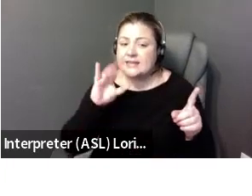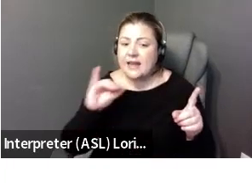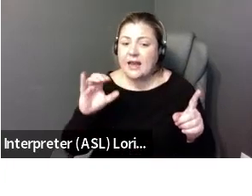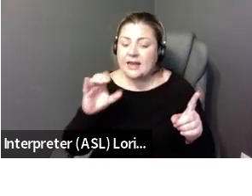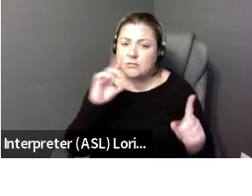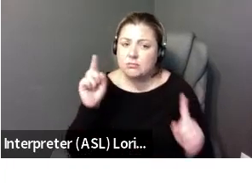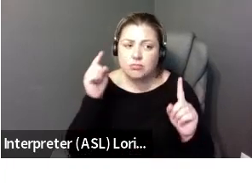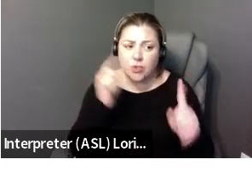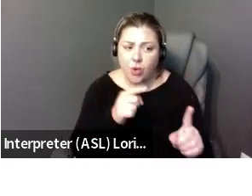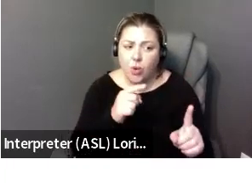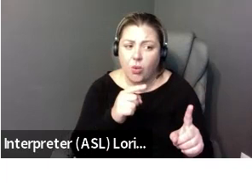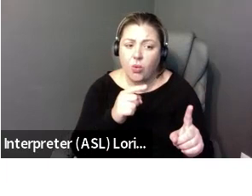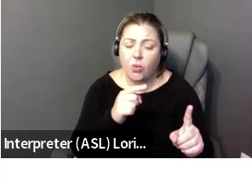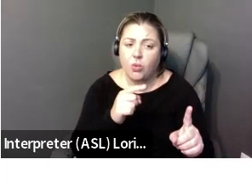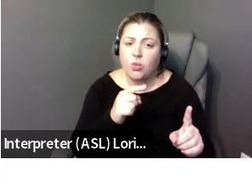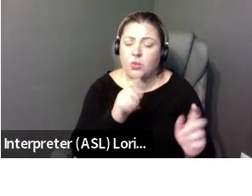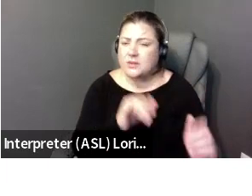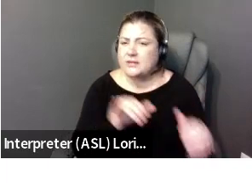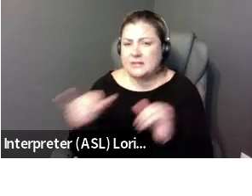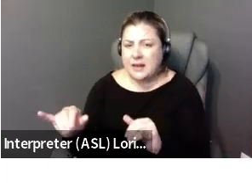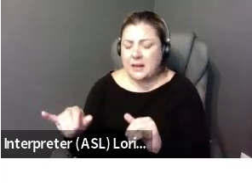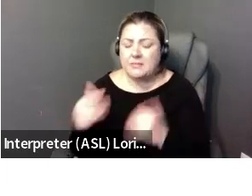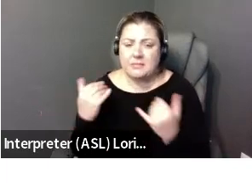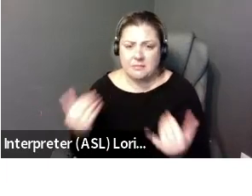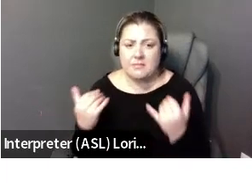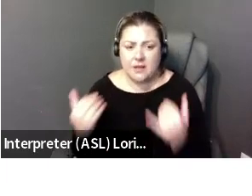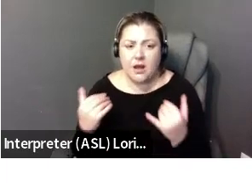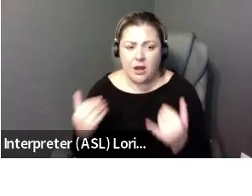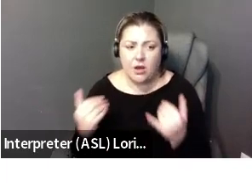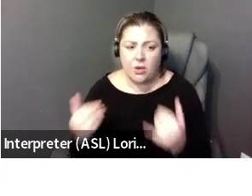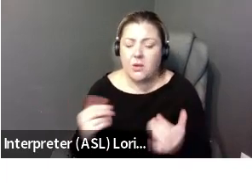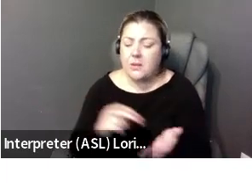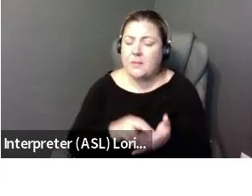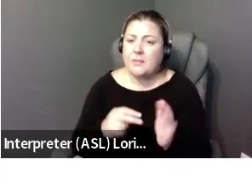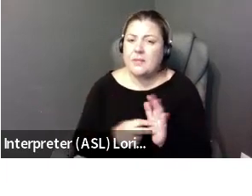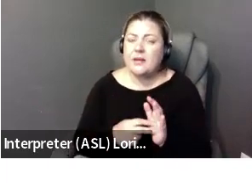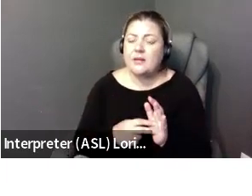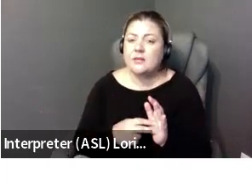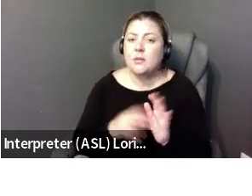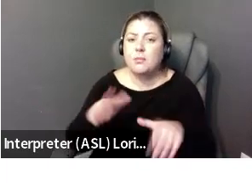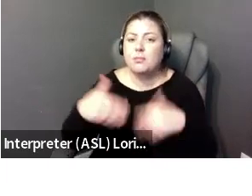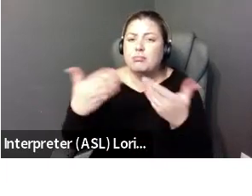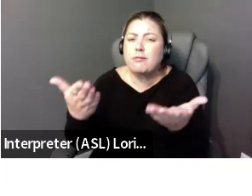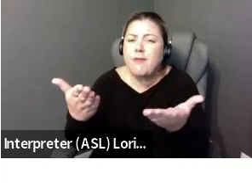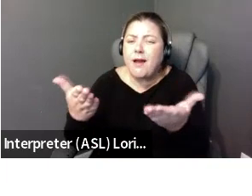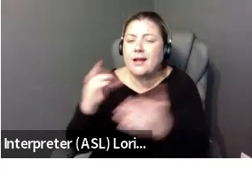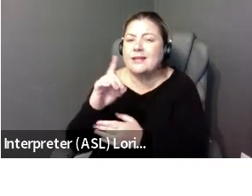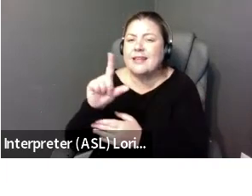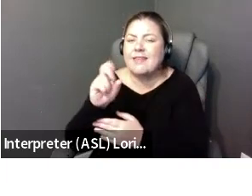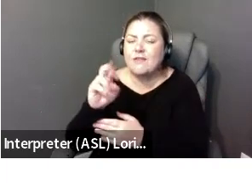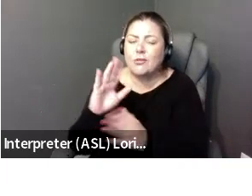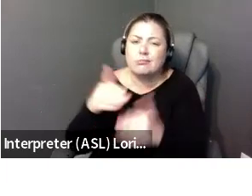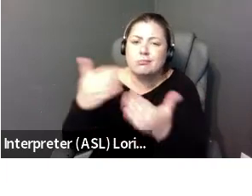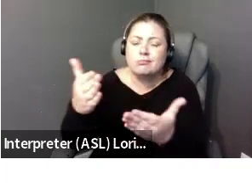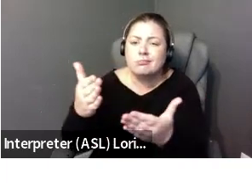the way that care is delivered by expanding the definition of what it means to deliver comprehensive person care.